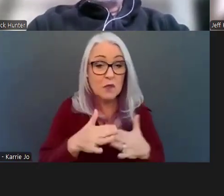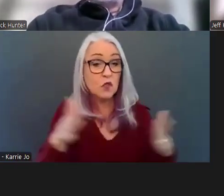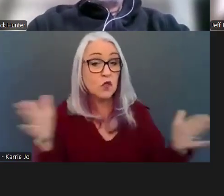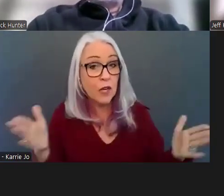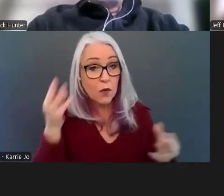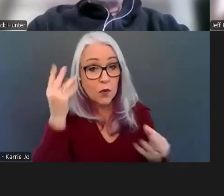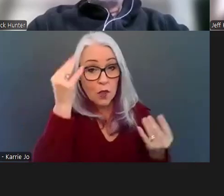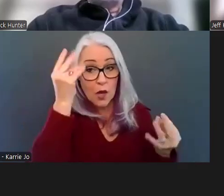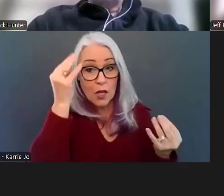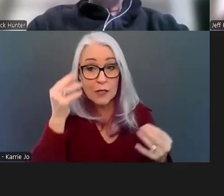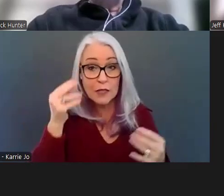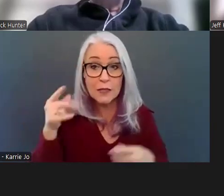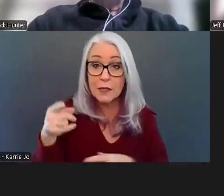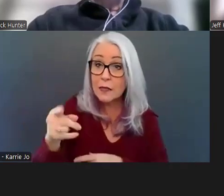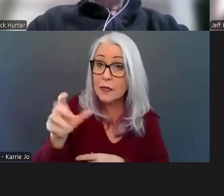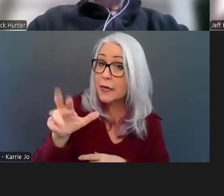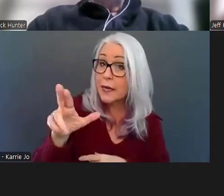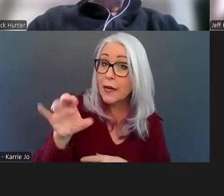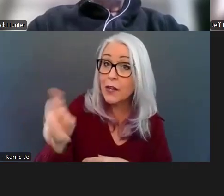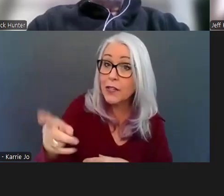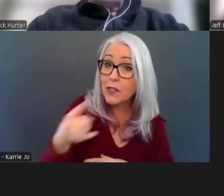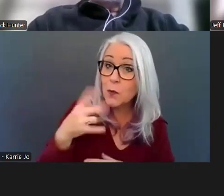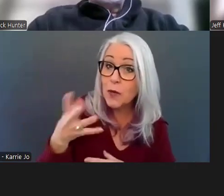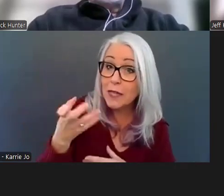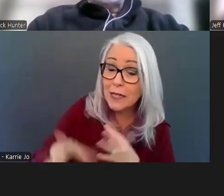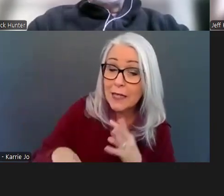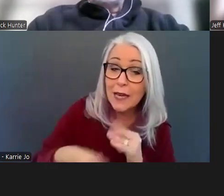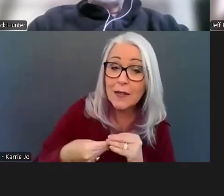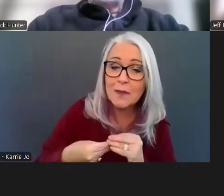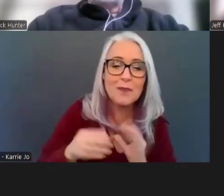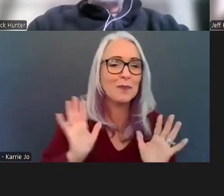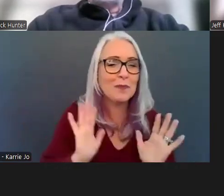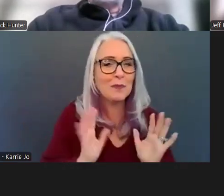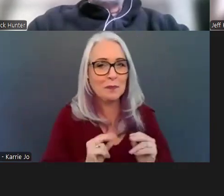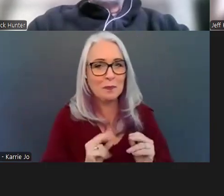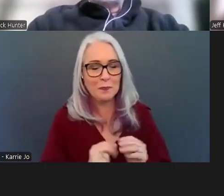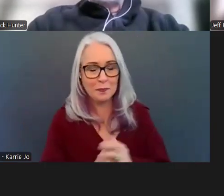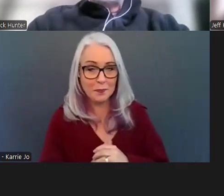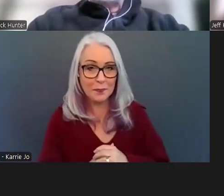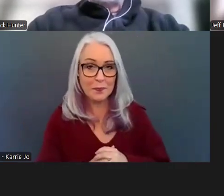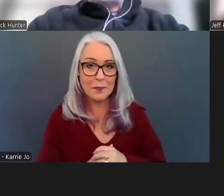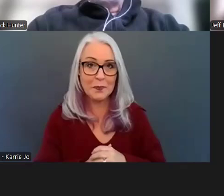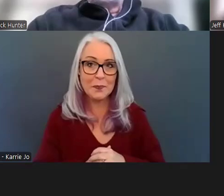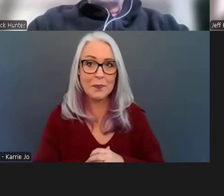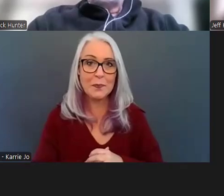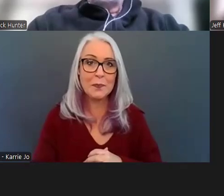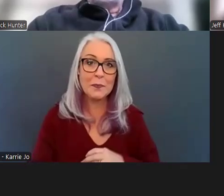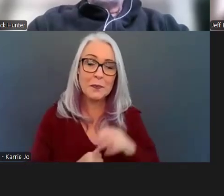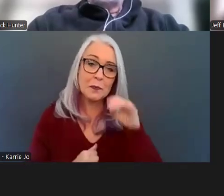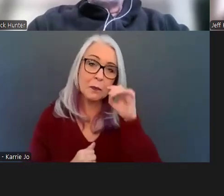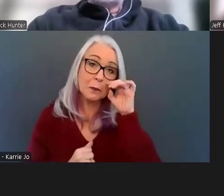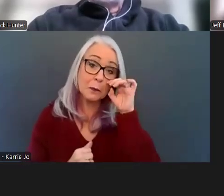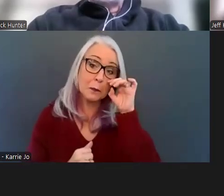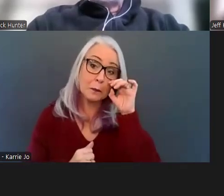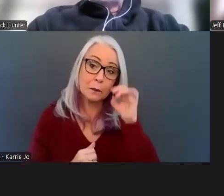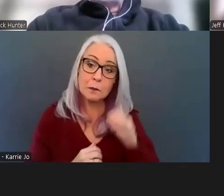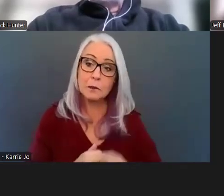Carrie, looked like you were going to have mentioned something. Okay. No, not yet.